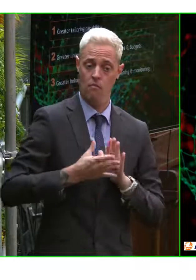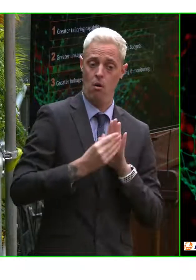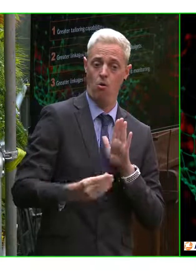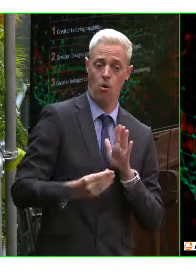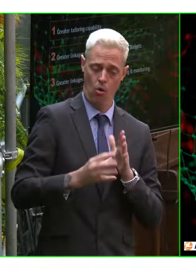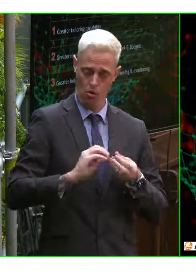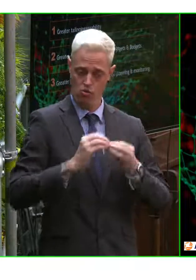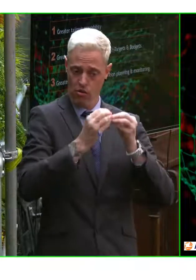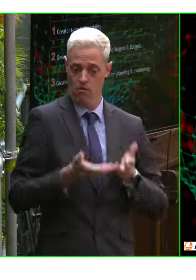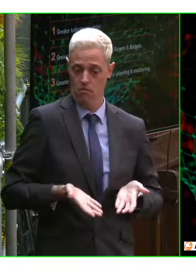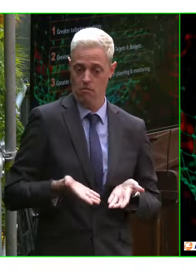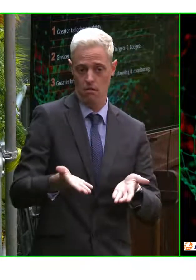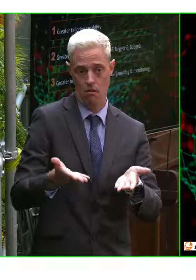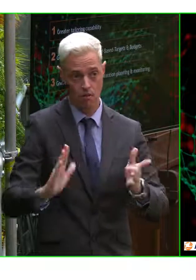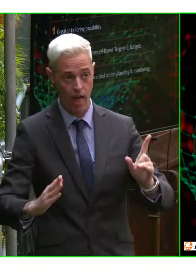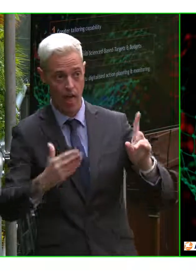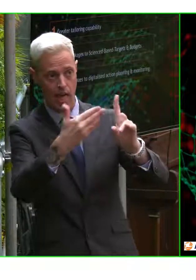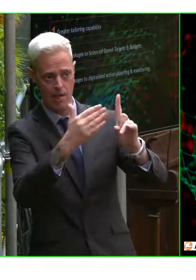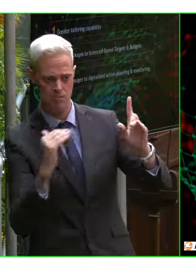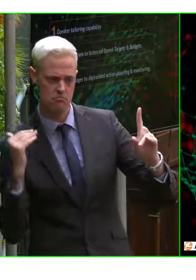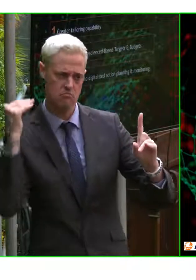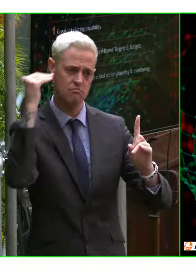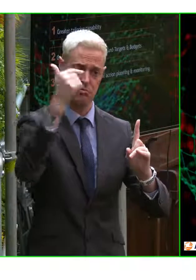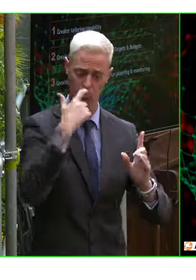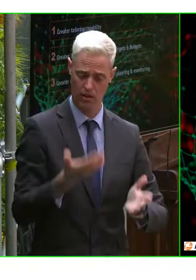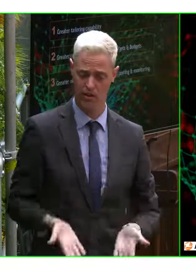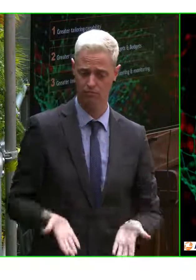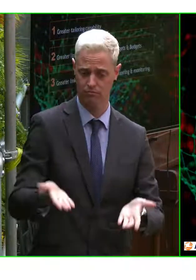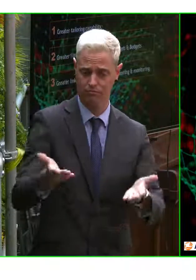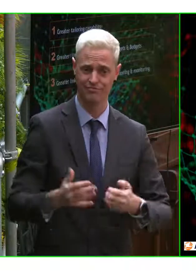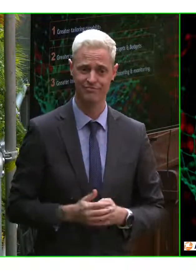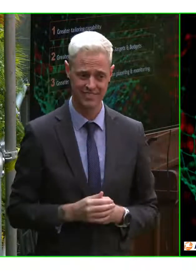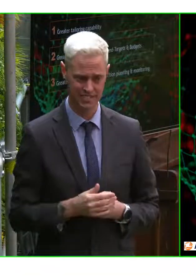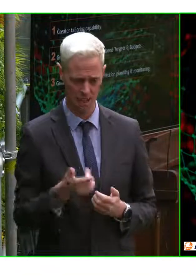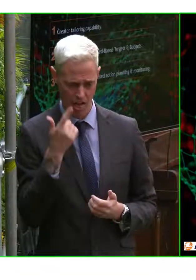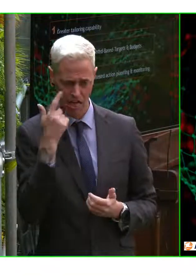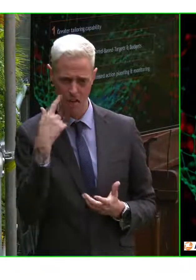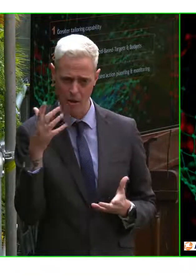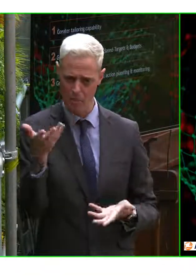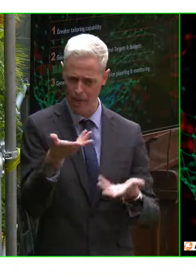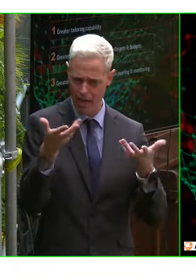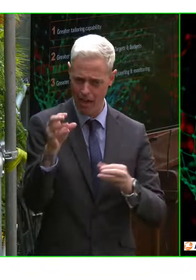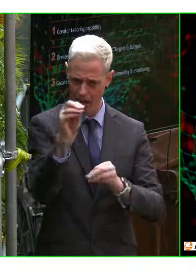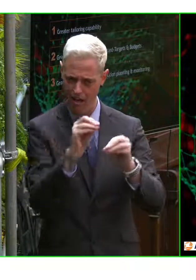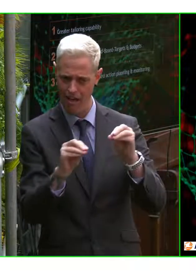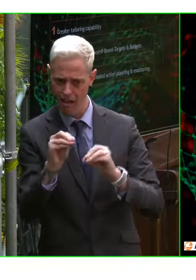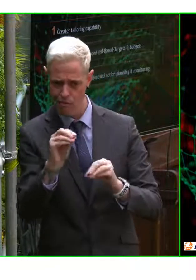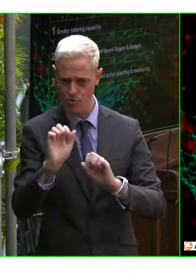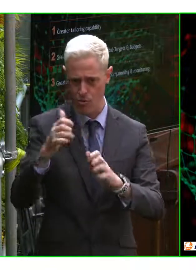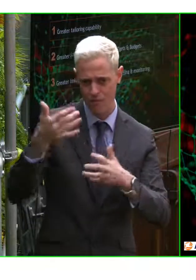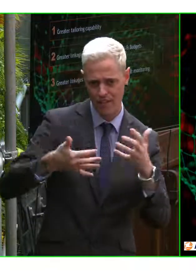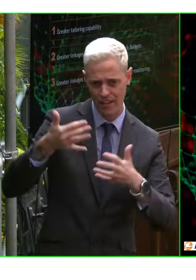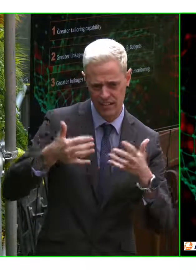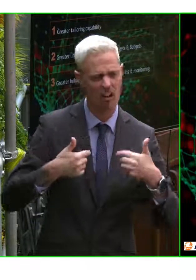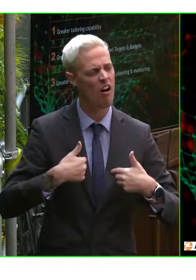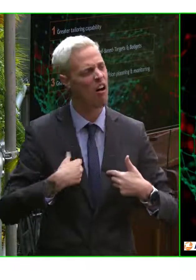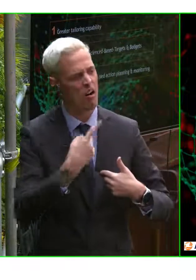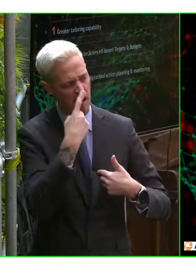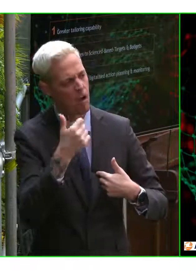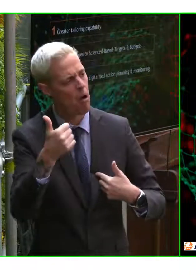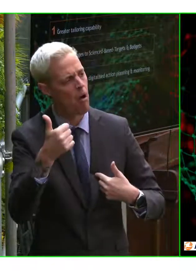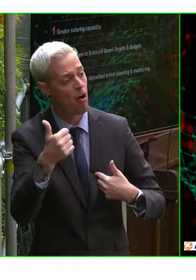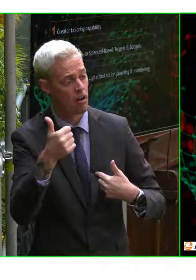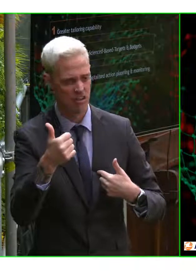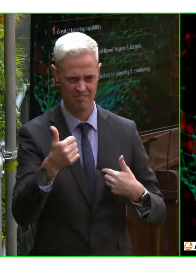of constraining ambition. So we like the idea of letting the user play around and put in their own figures if they think actually